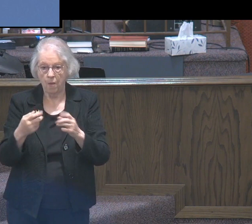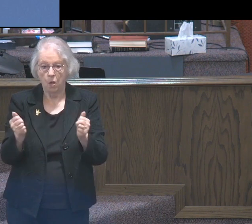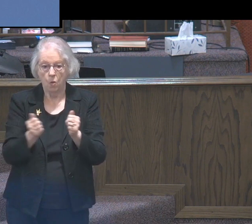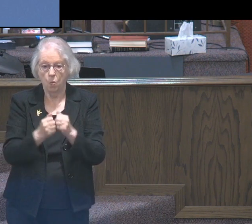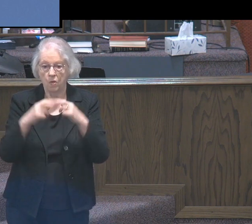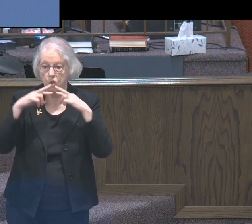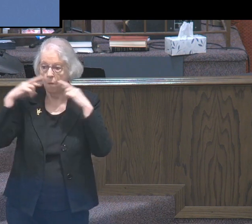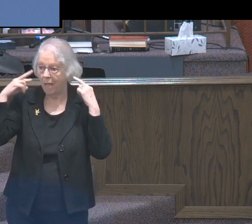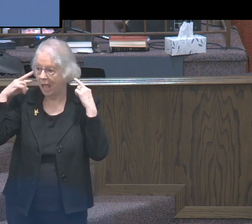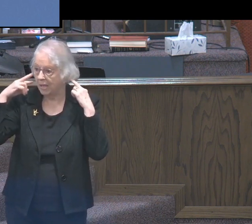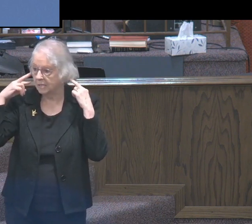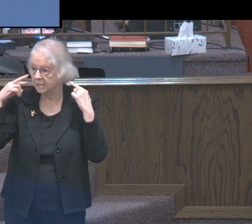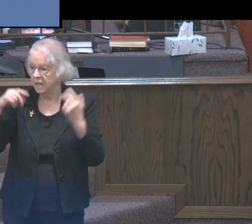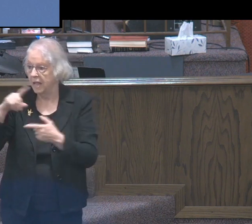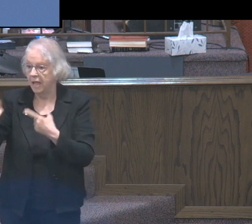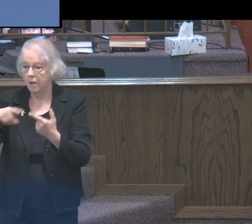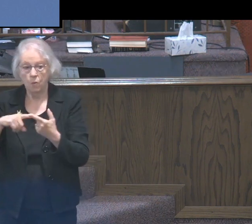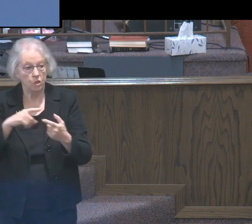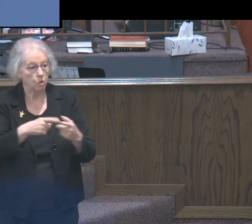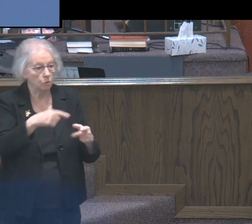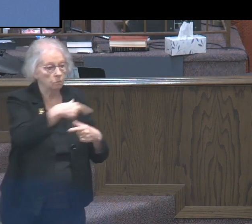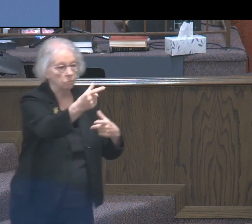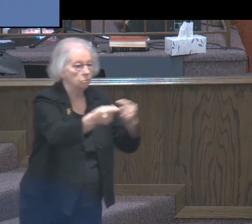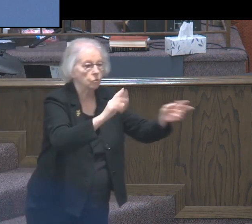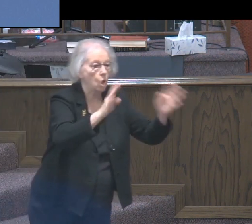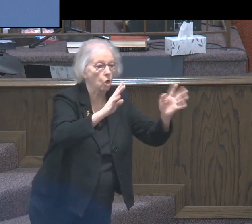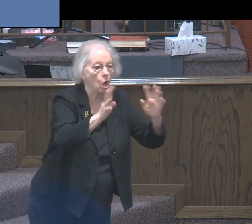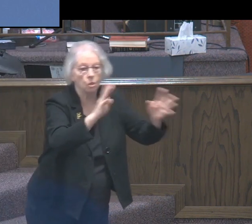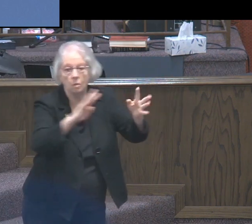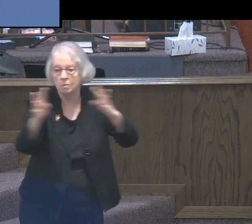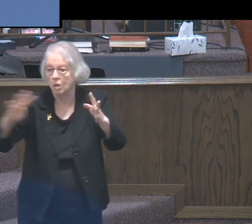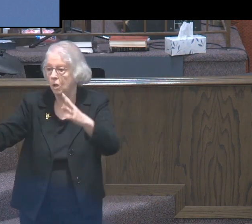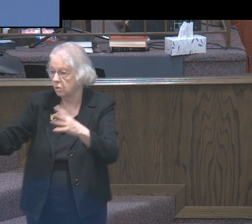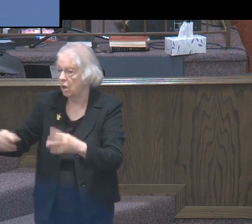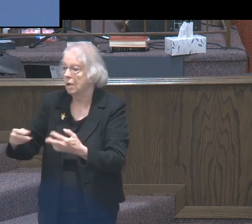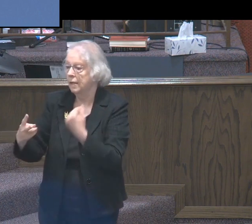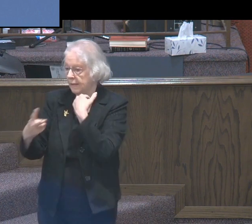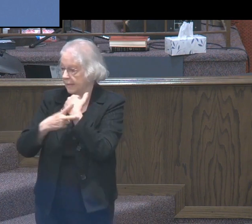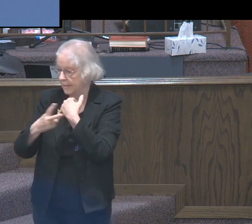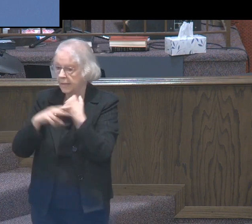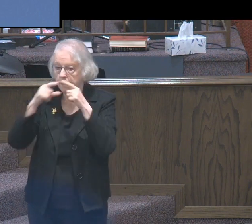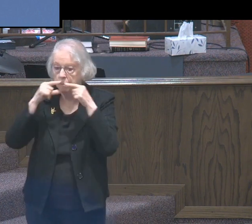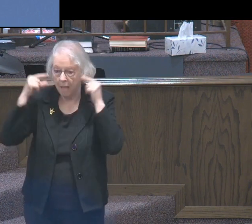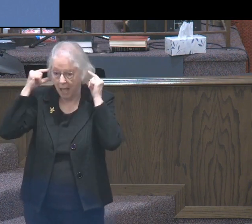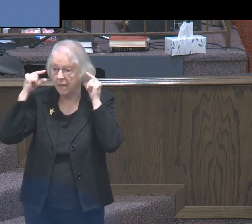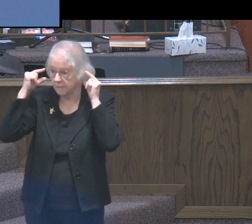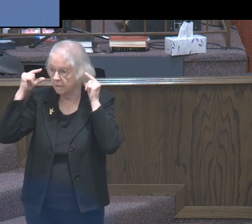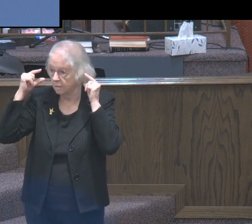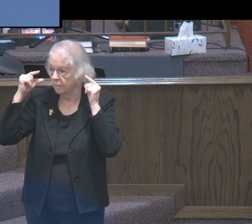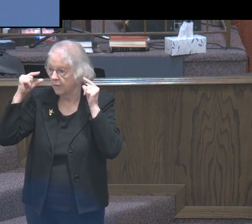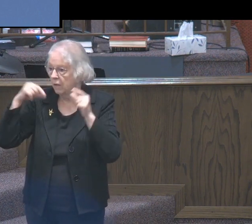are moving about, so when you're coming in, going